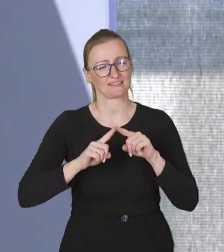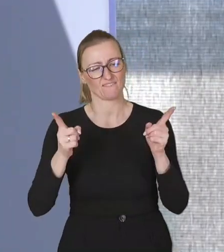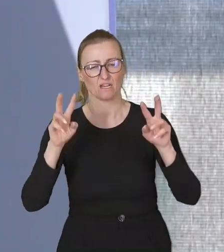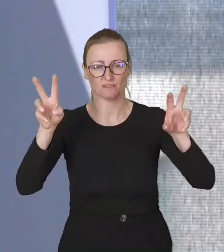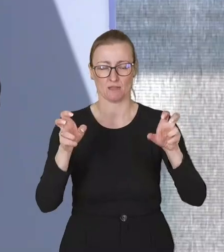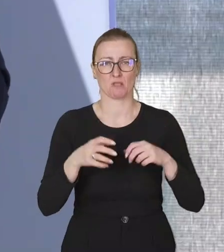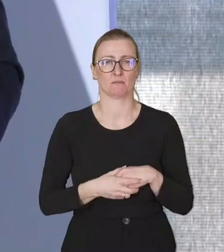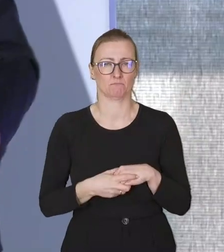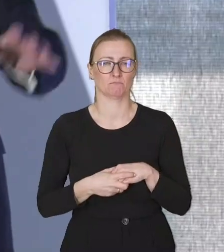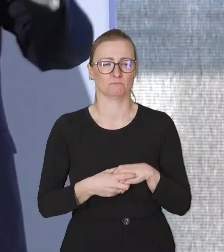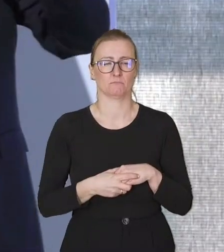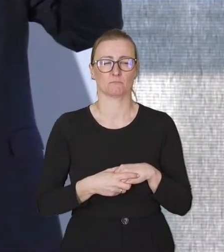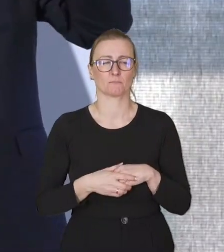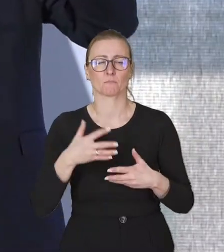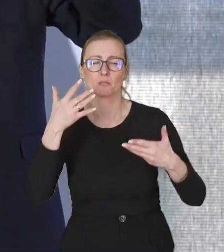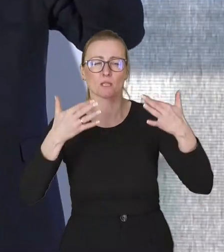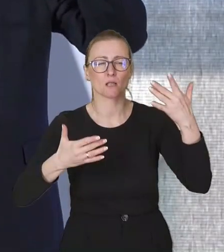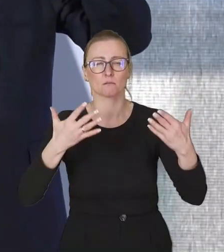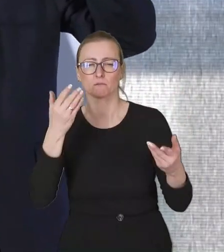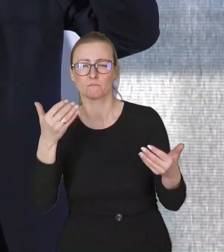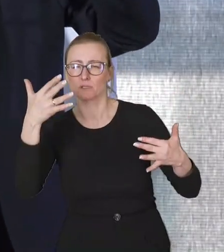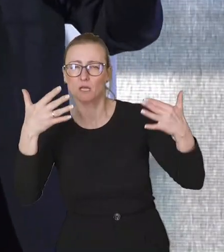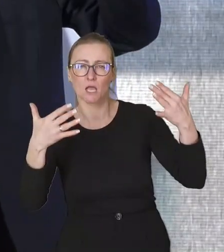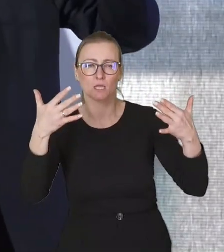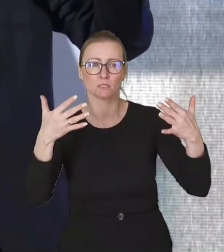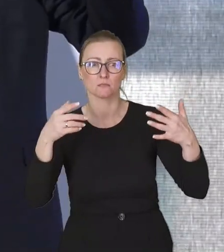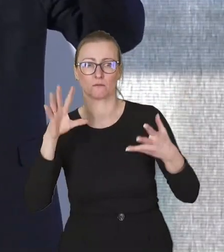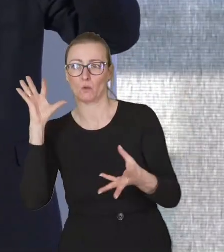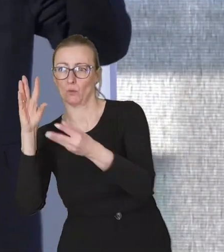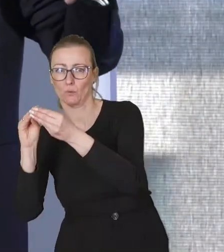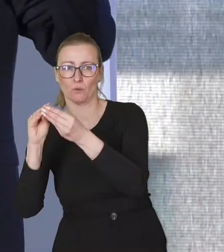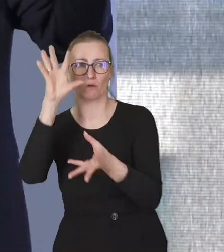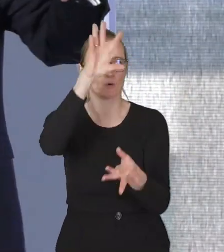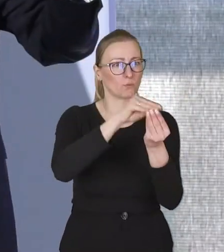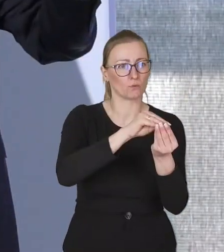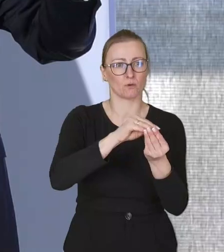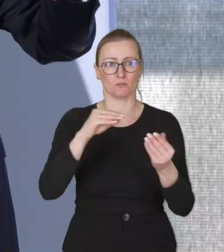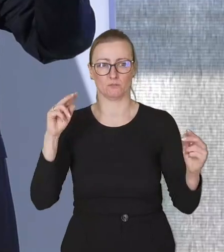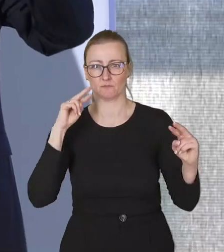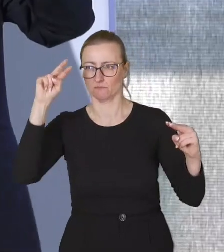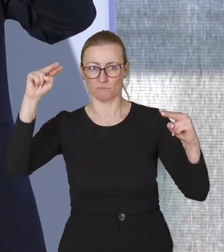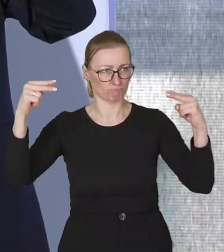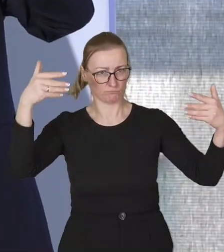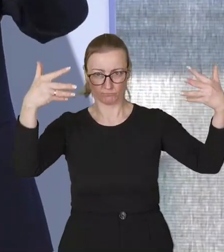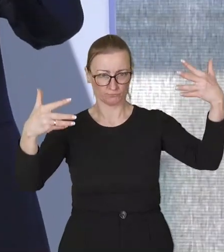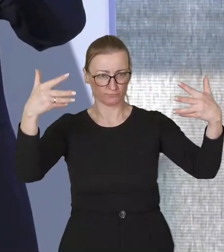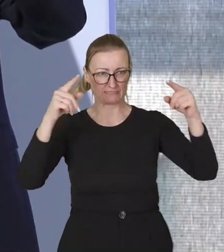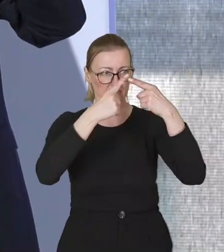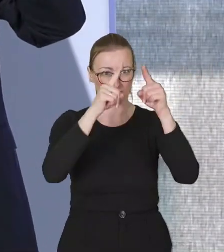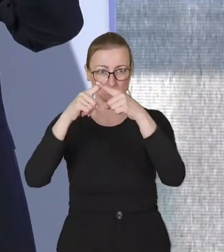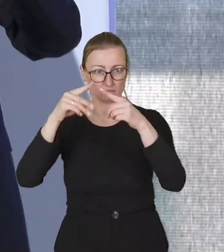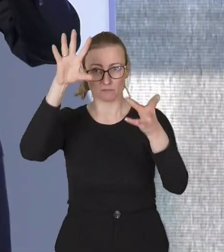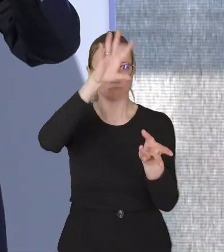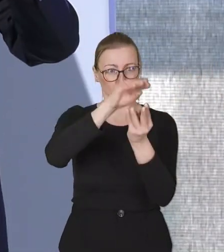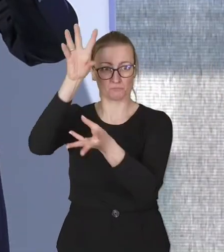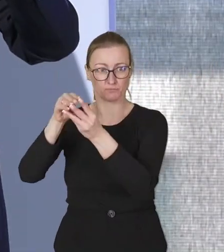framework program, if you compare this with the total budget of all regions and spendings